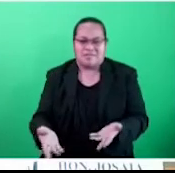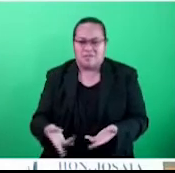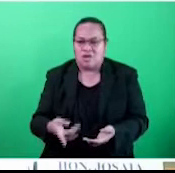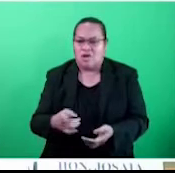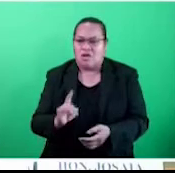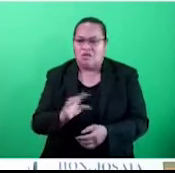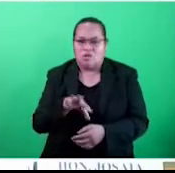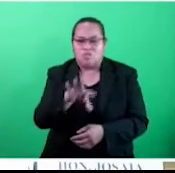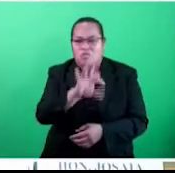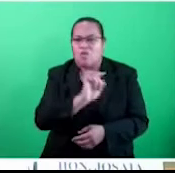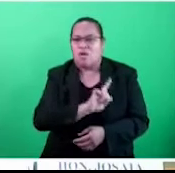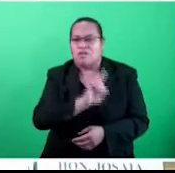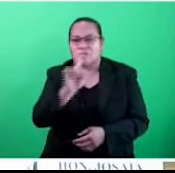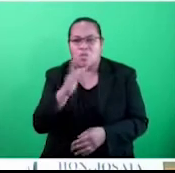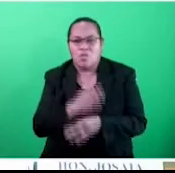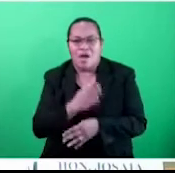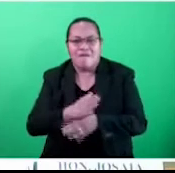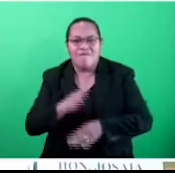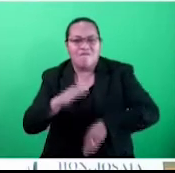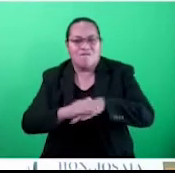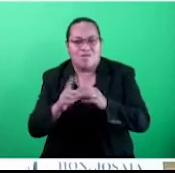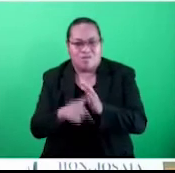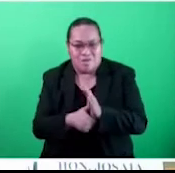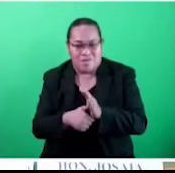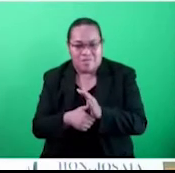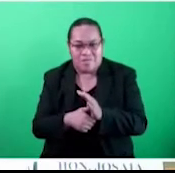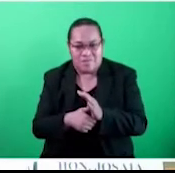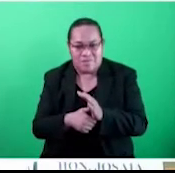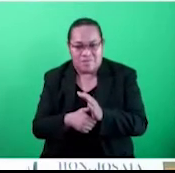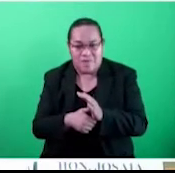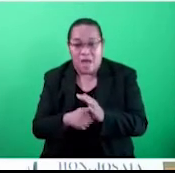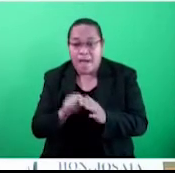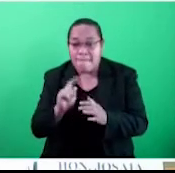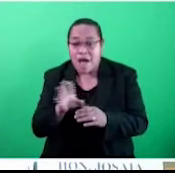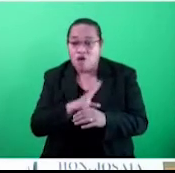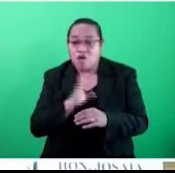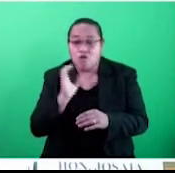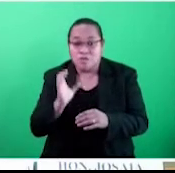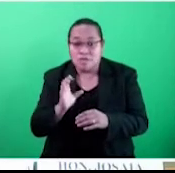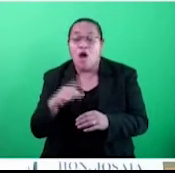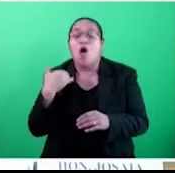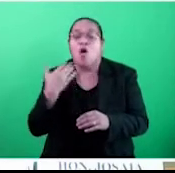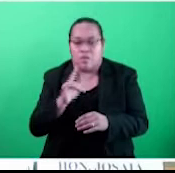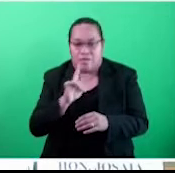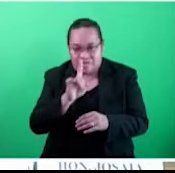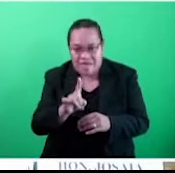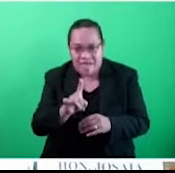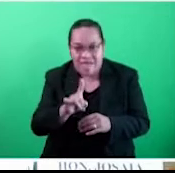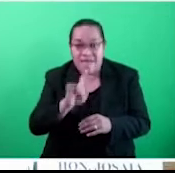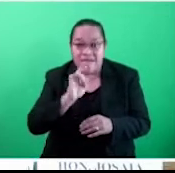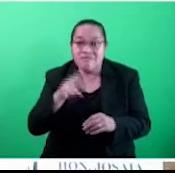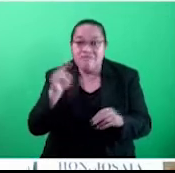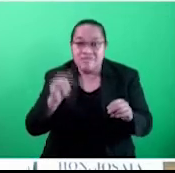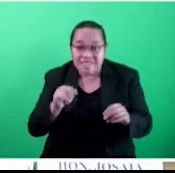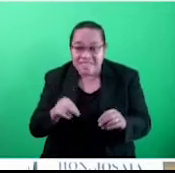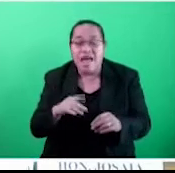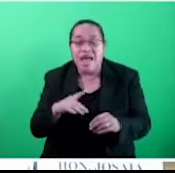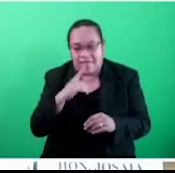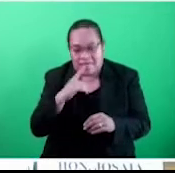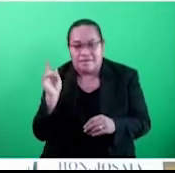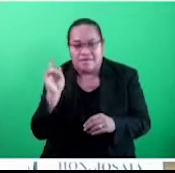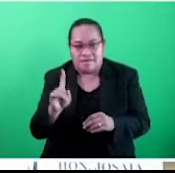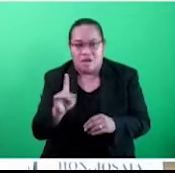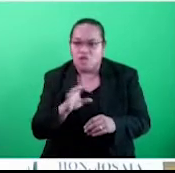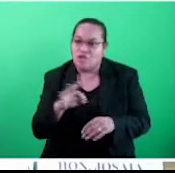full-time. But the commissioner that is appointed is always there present when the need arises, as opposed to somebody simply being appointed